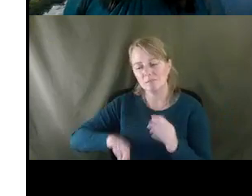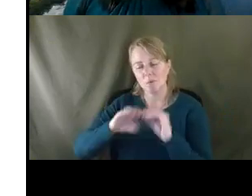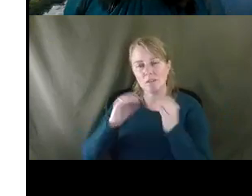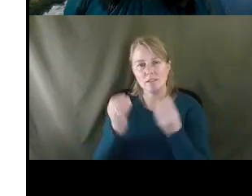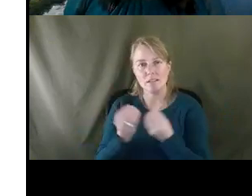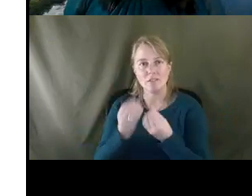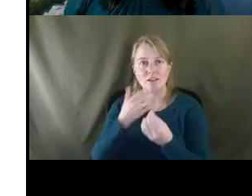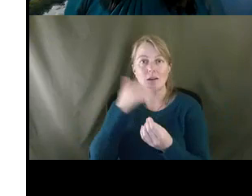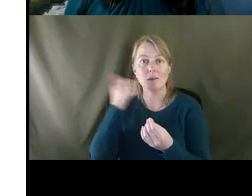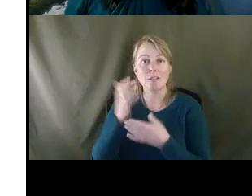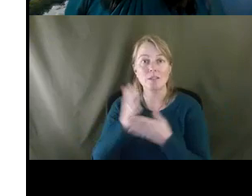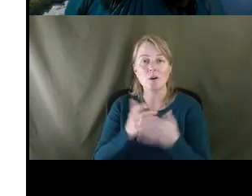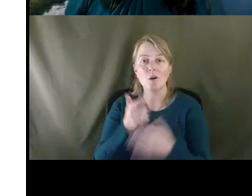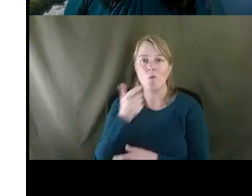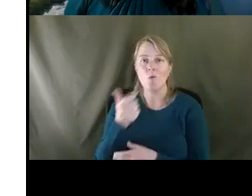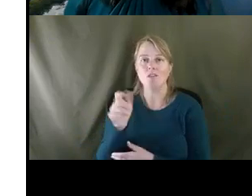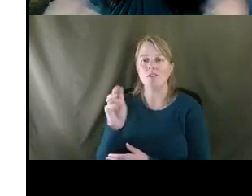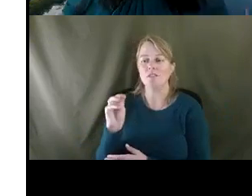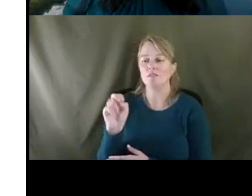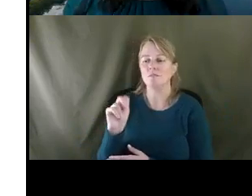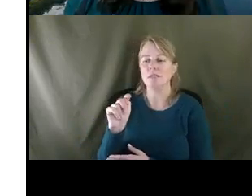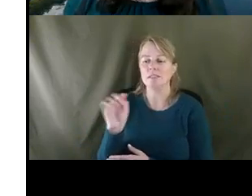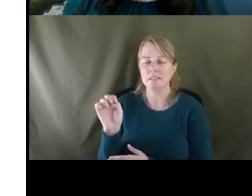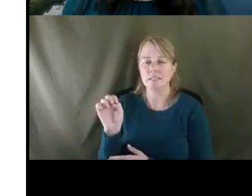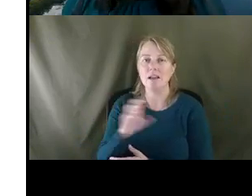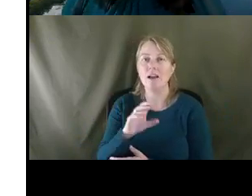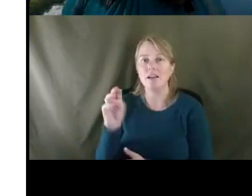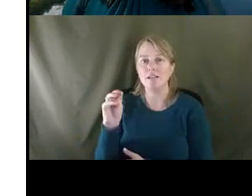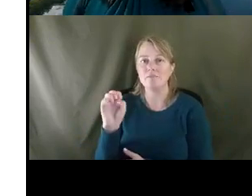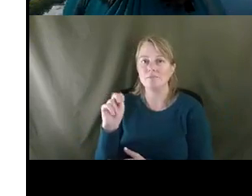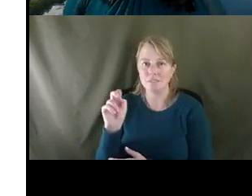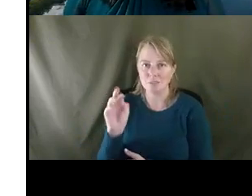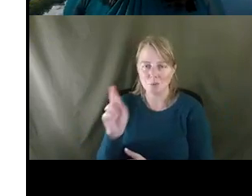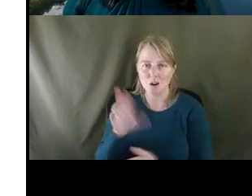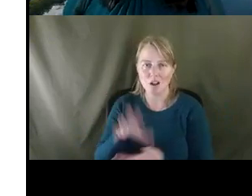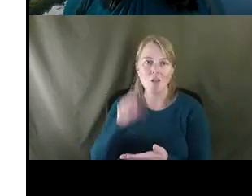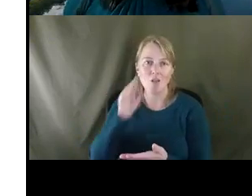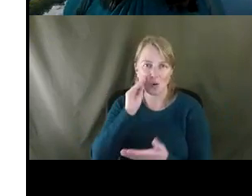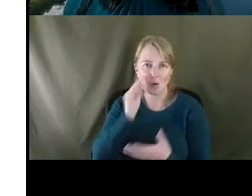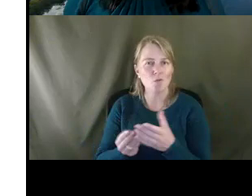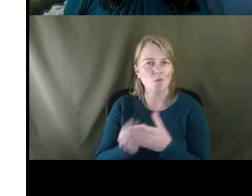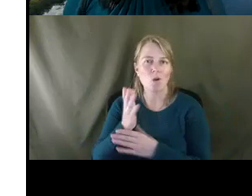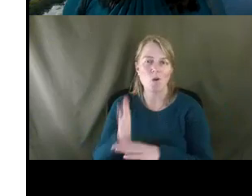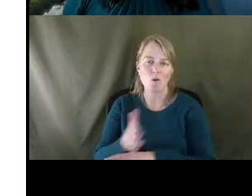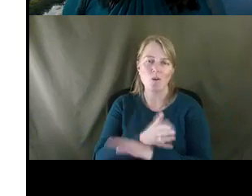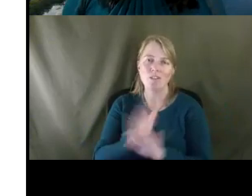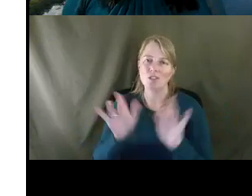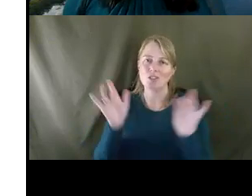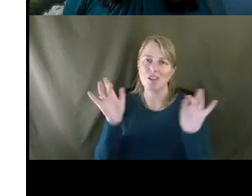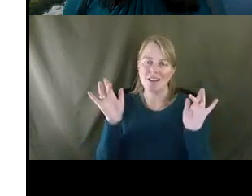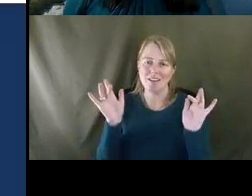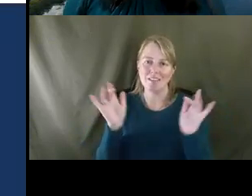the best part is watching a mentee and mentor learn and grow and shine.